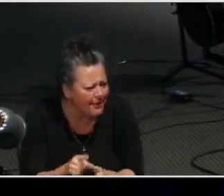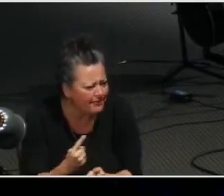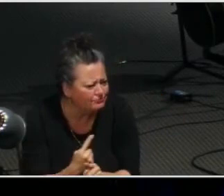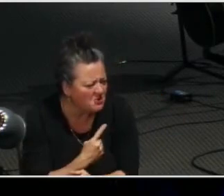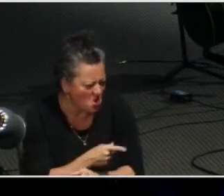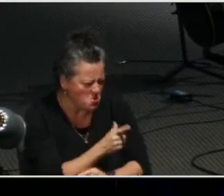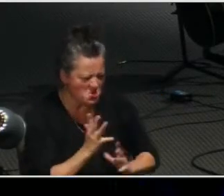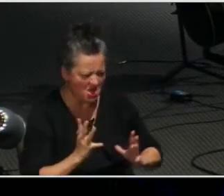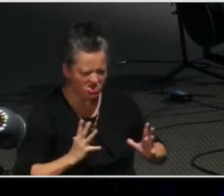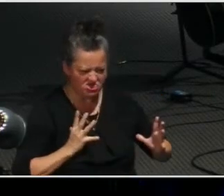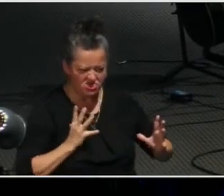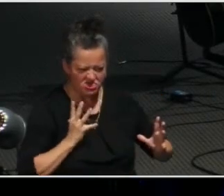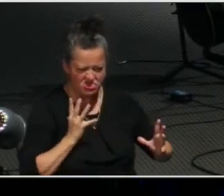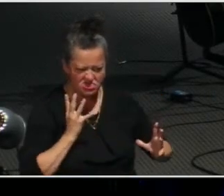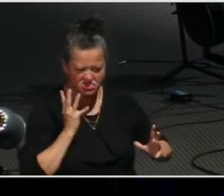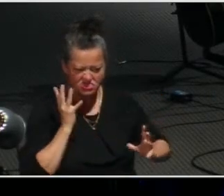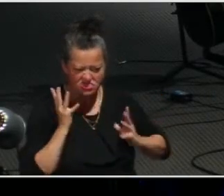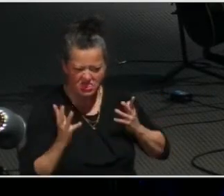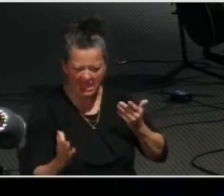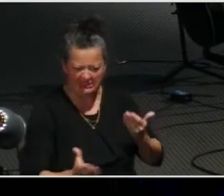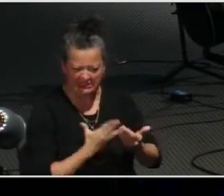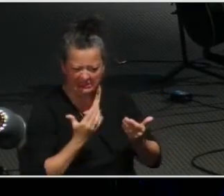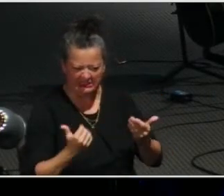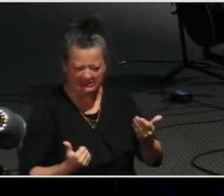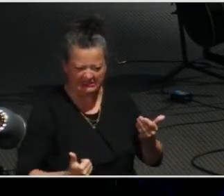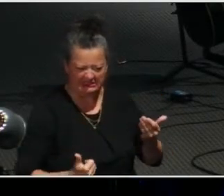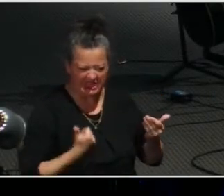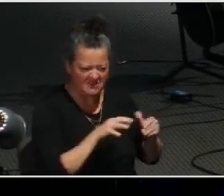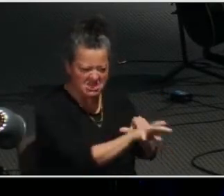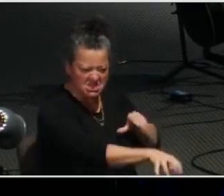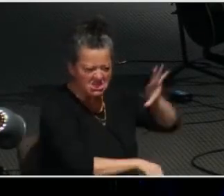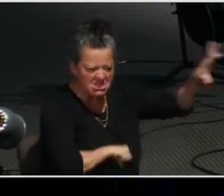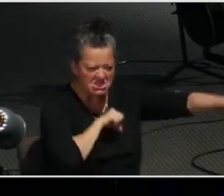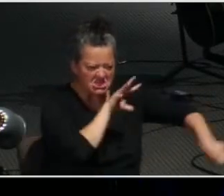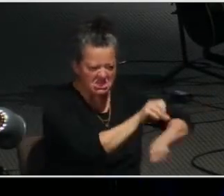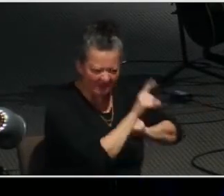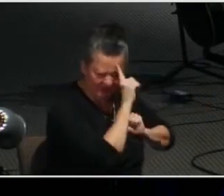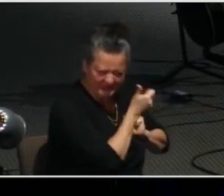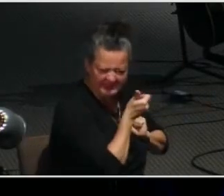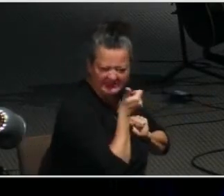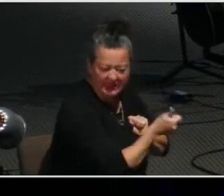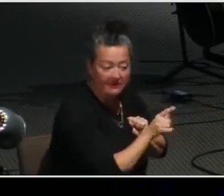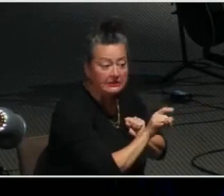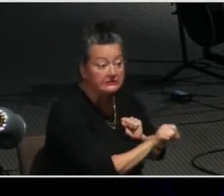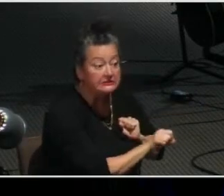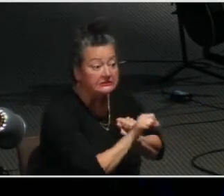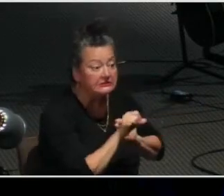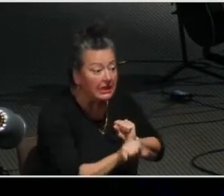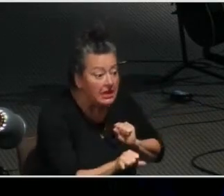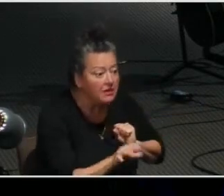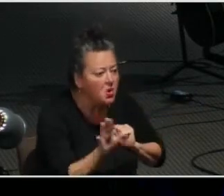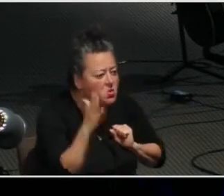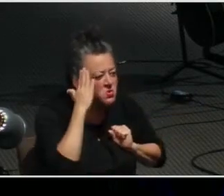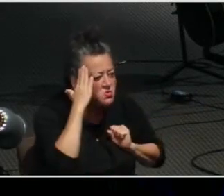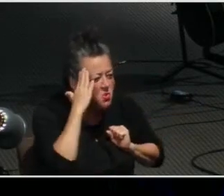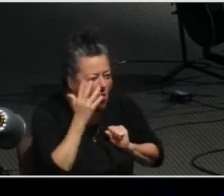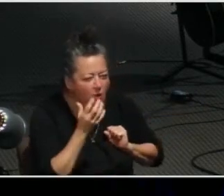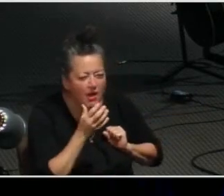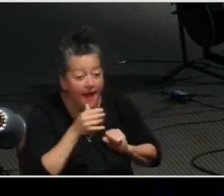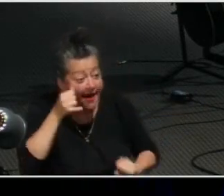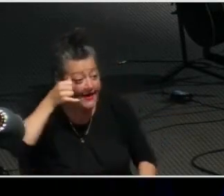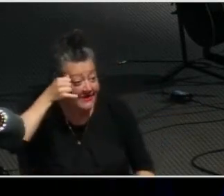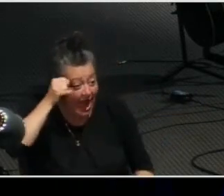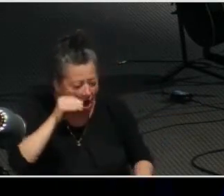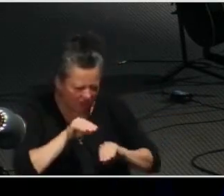and in self-indulgence. You have fattened your hearts in a day of slaughter. You have condemned and murdered